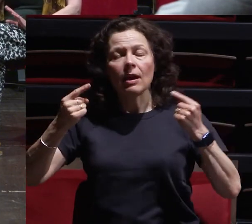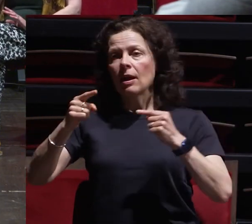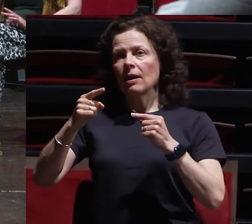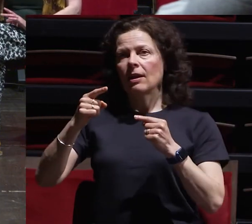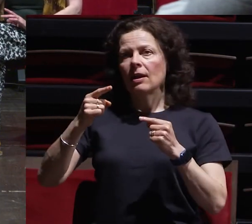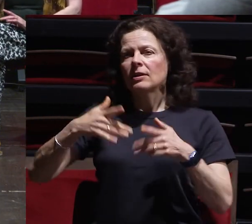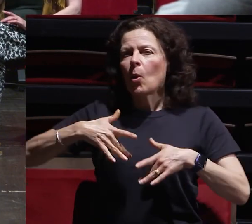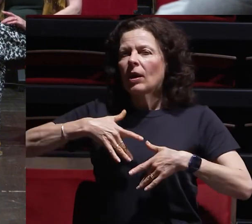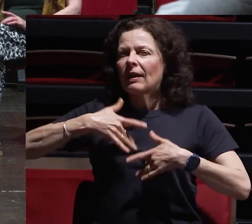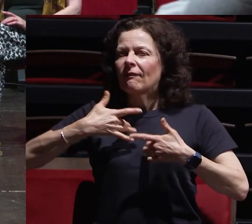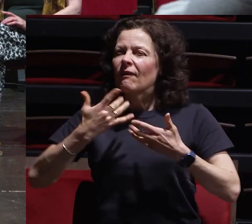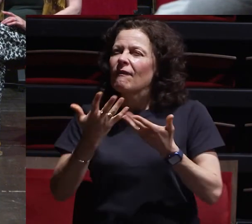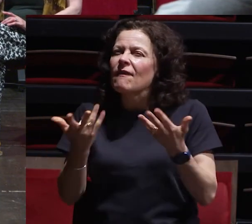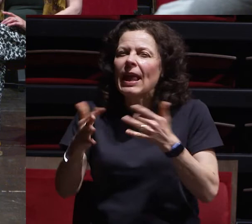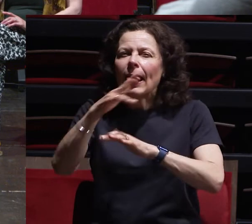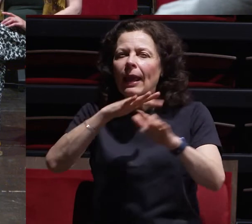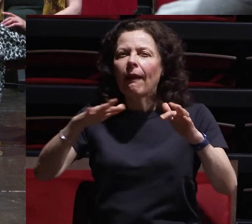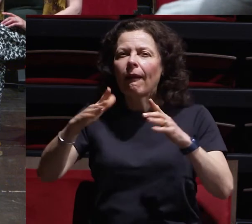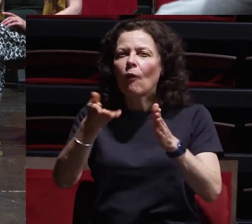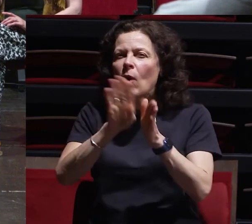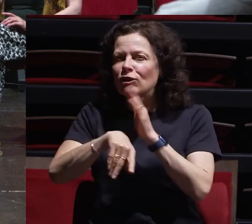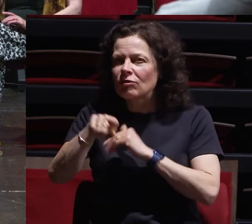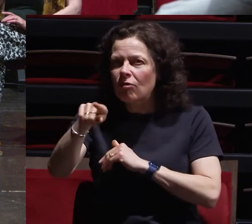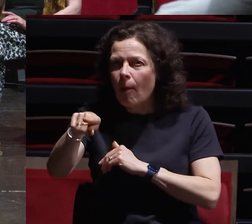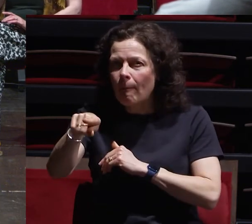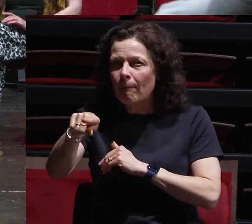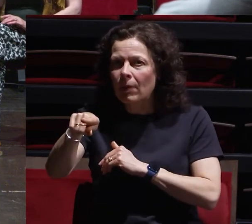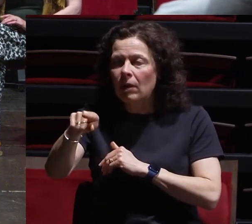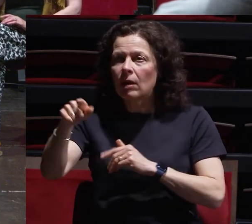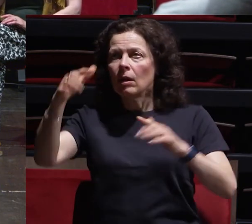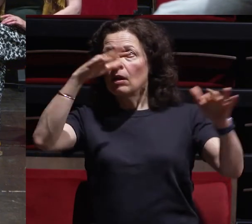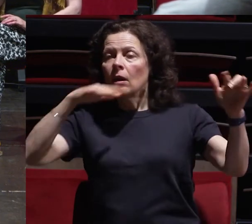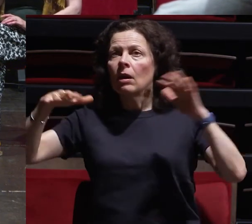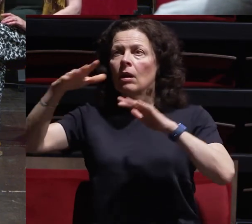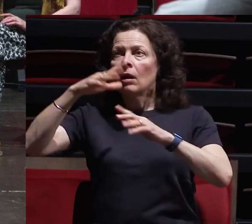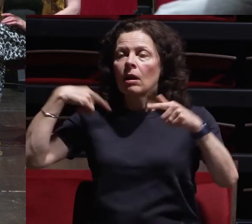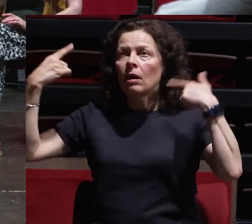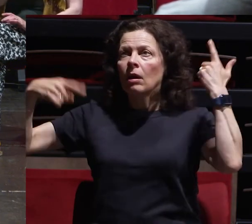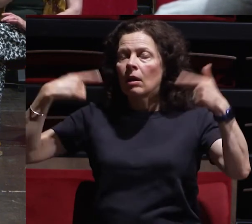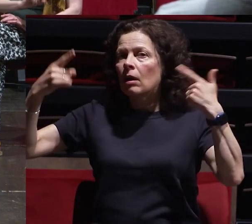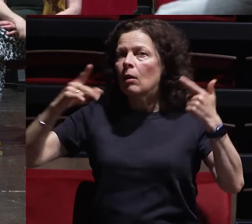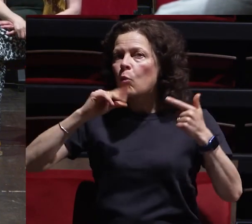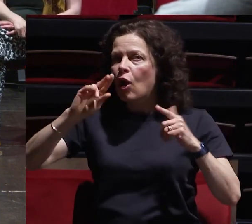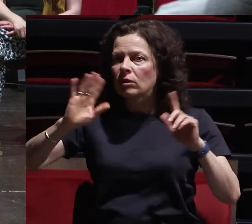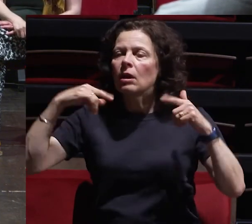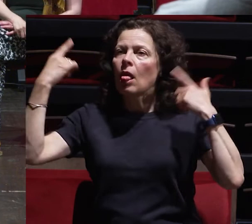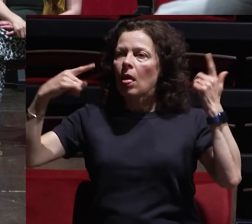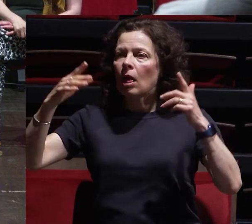she doesn't describe what happens to her, but we hear something that gives us a sense of where she's come from and what's happened. And then she flops back into the